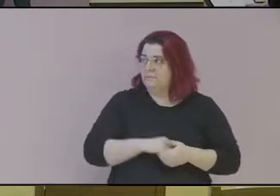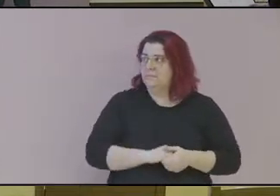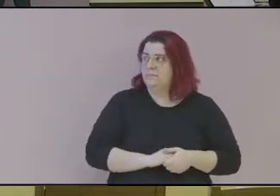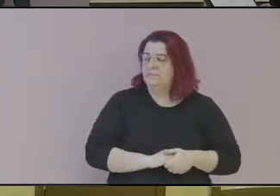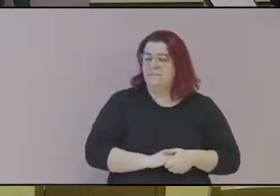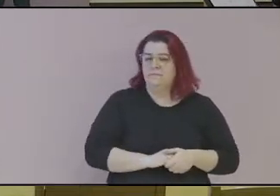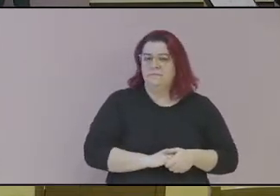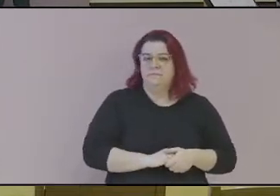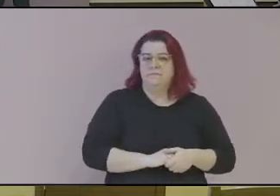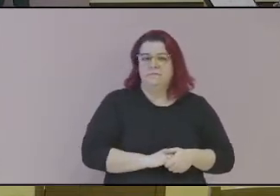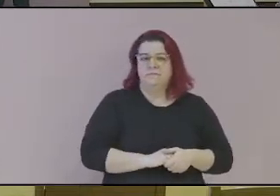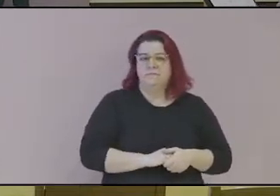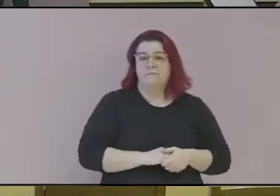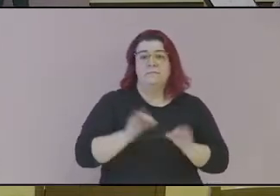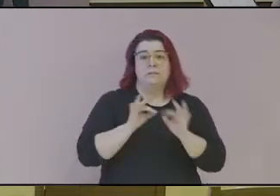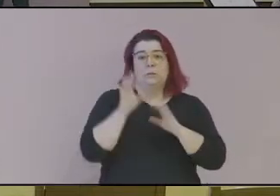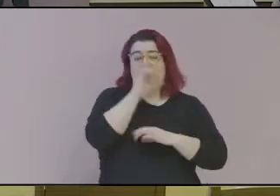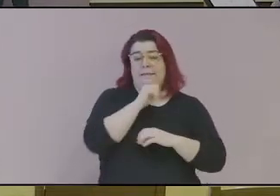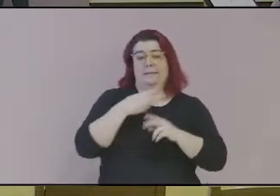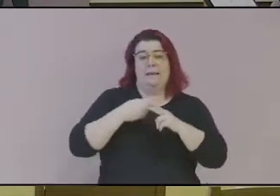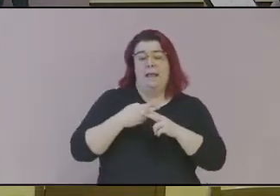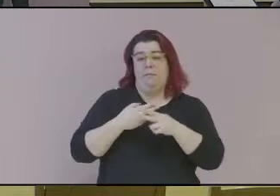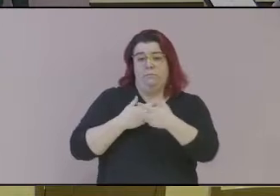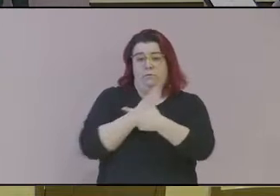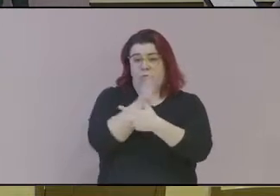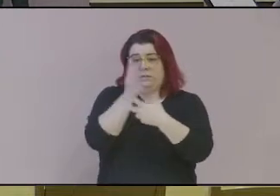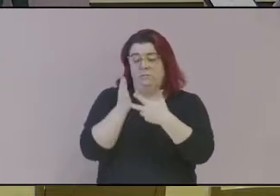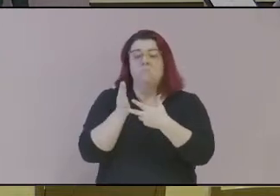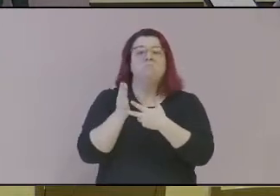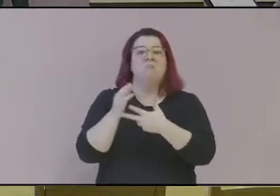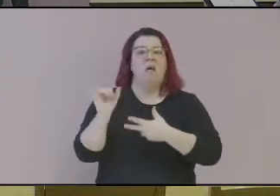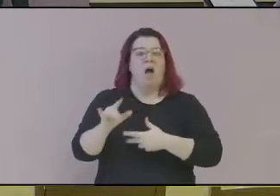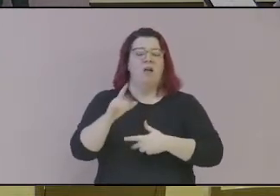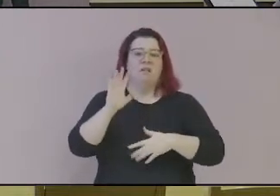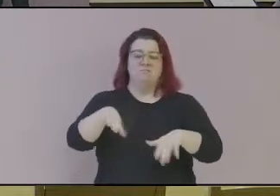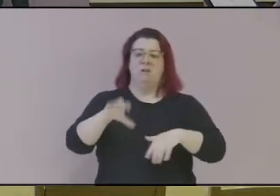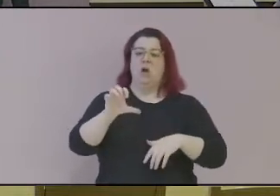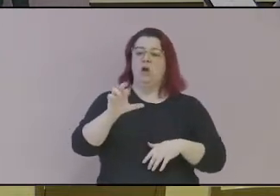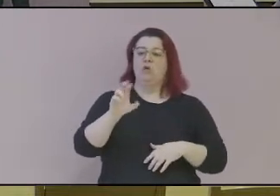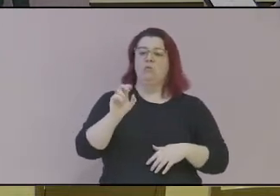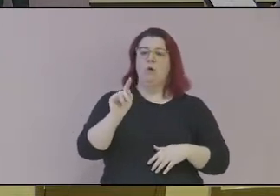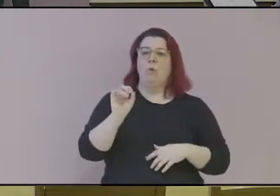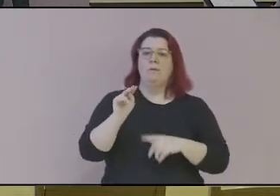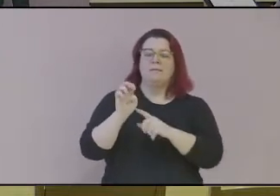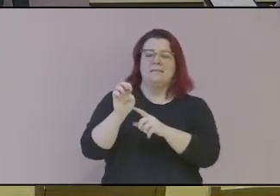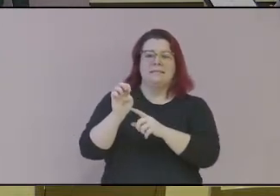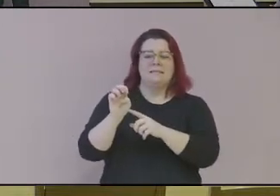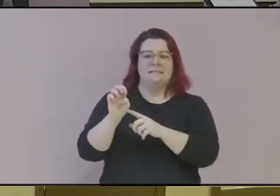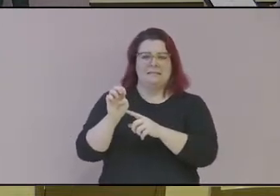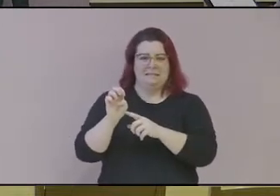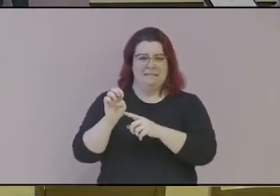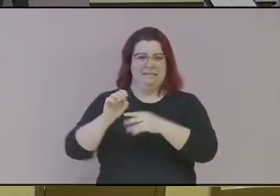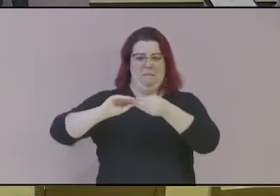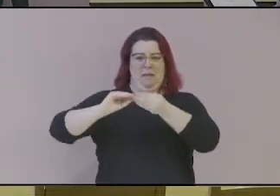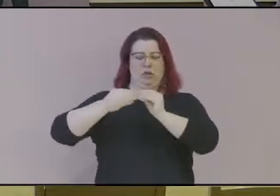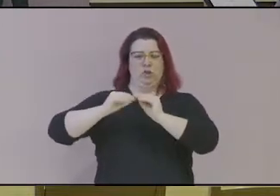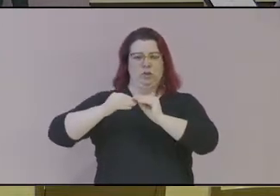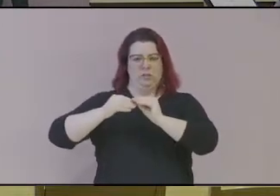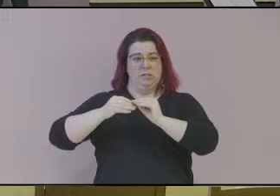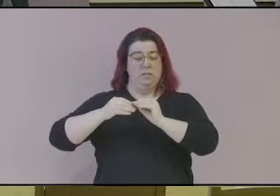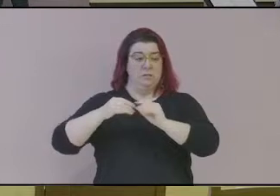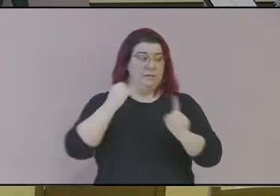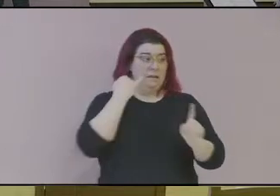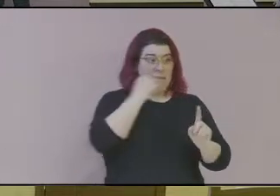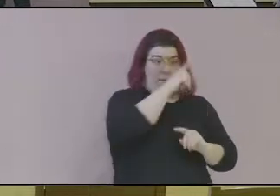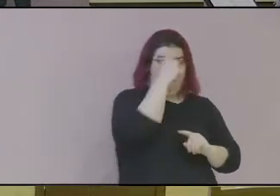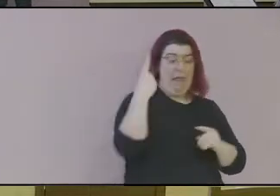bias in creatine measures that are also part of SOFA scoring, explaining that, quote, creatine is higher in Black